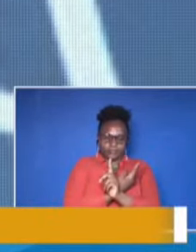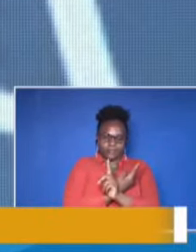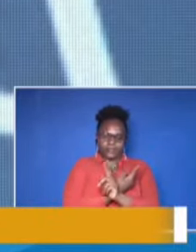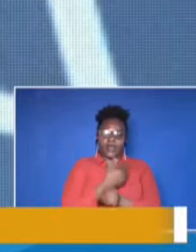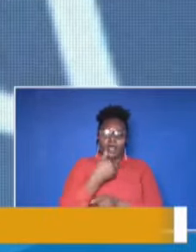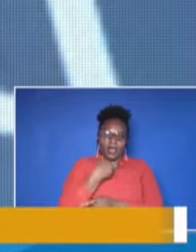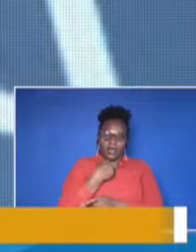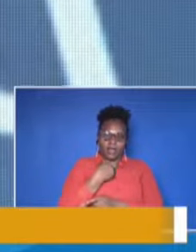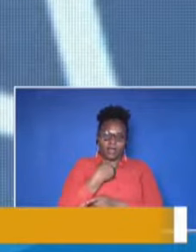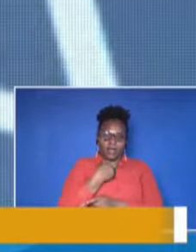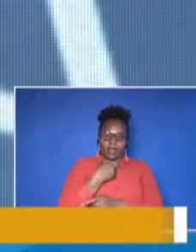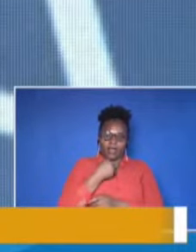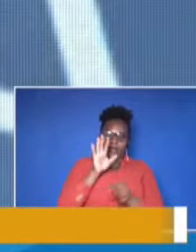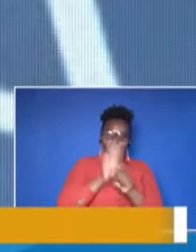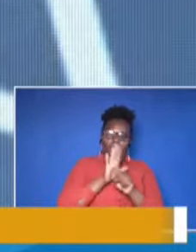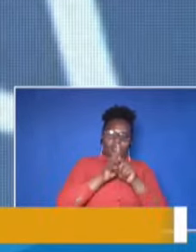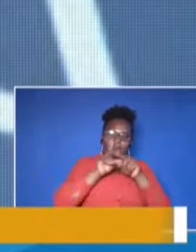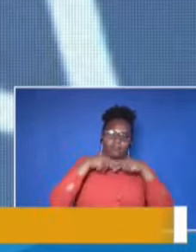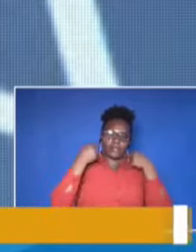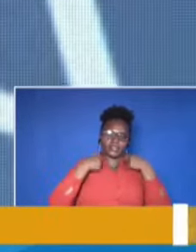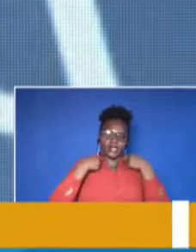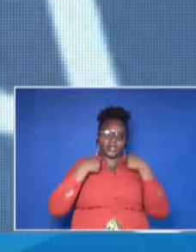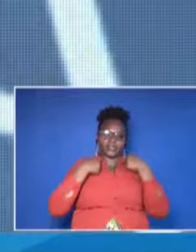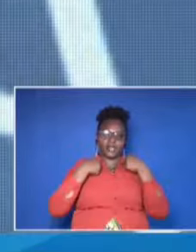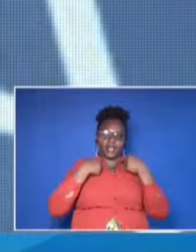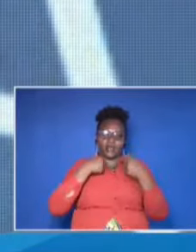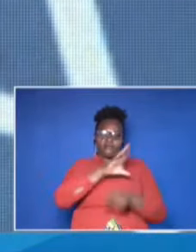we have many pastors from